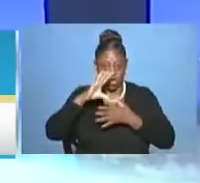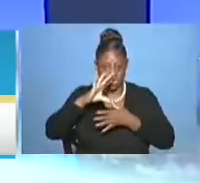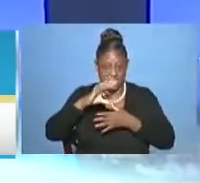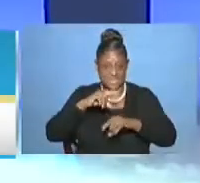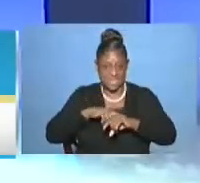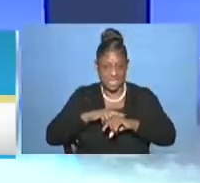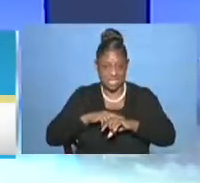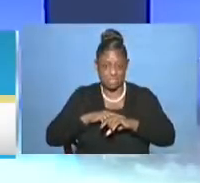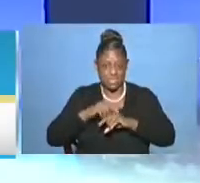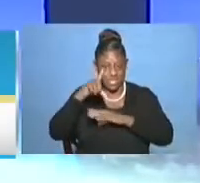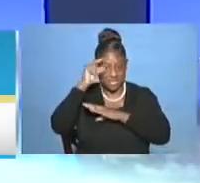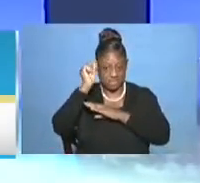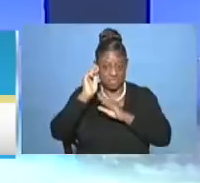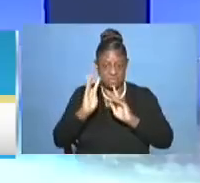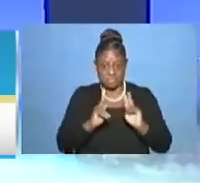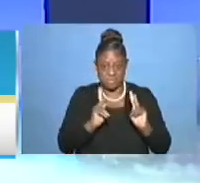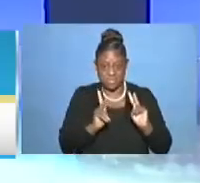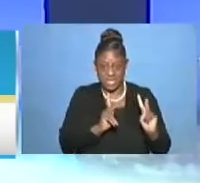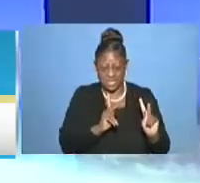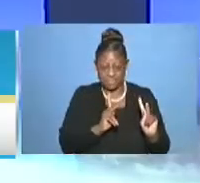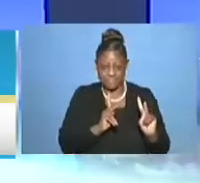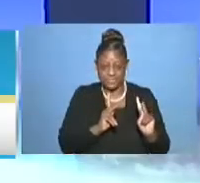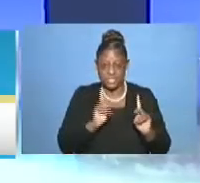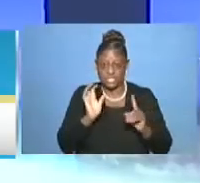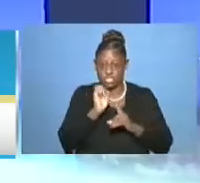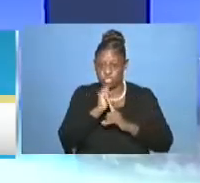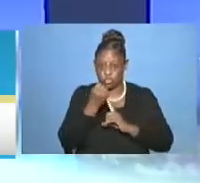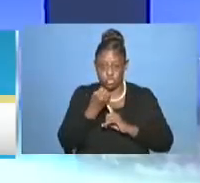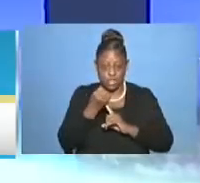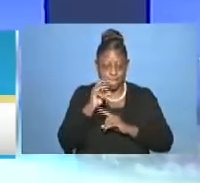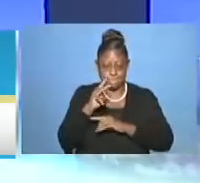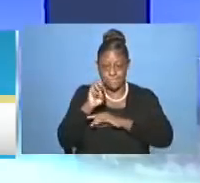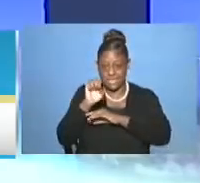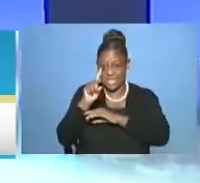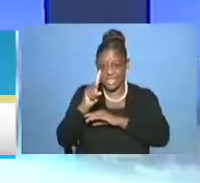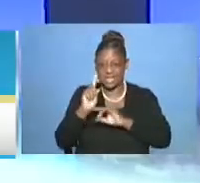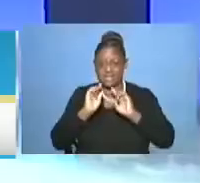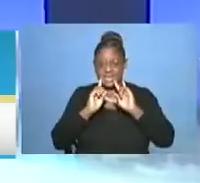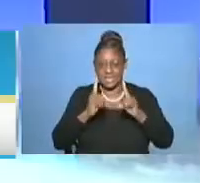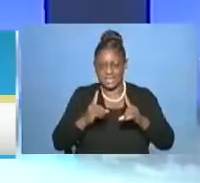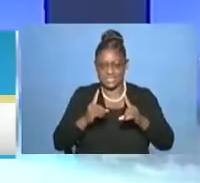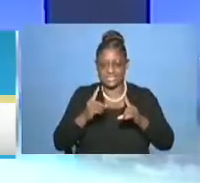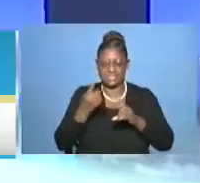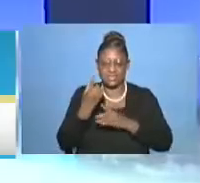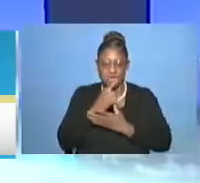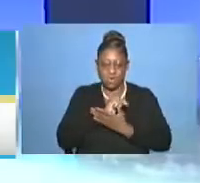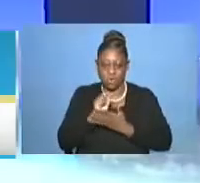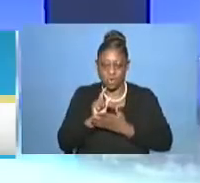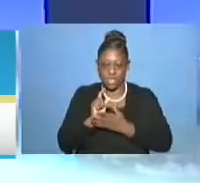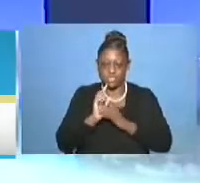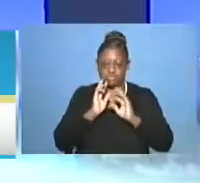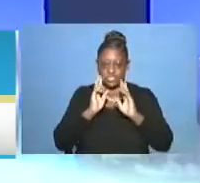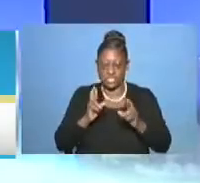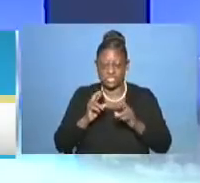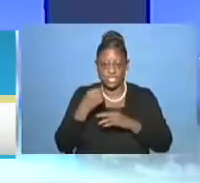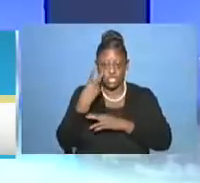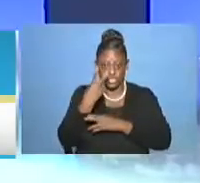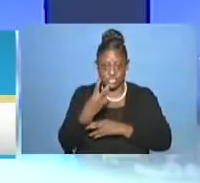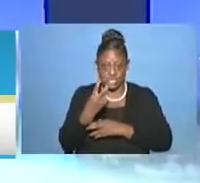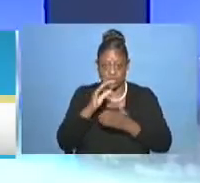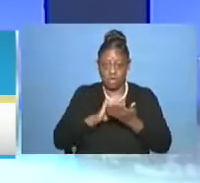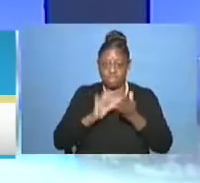www.znsbahamas.com, as well as any of our social media platforms to answer. The poll's final results will be aired on